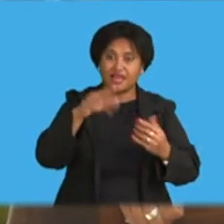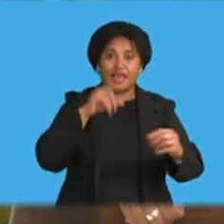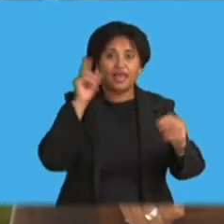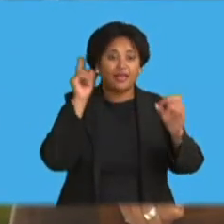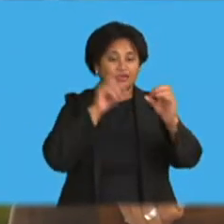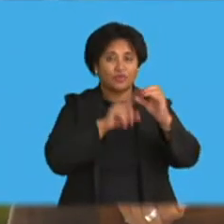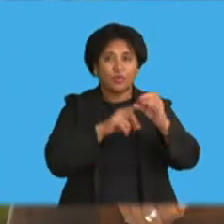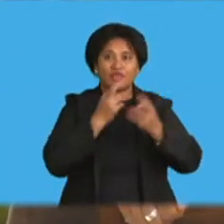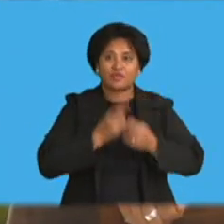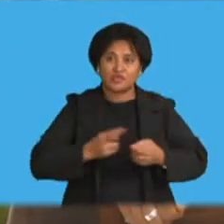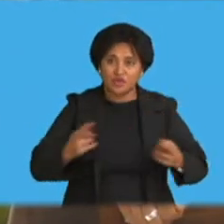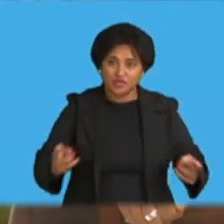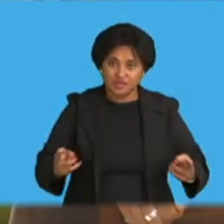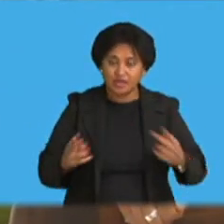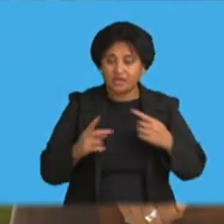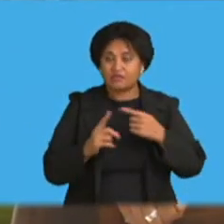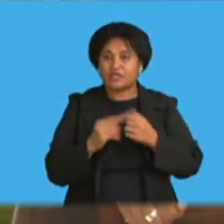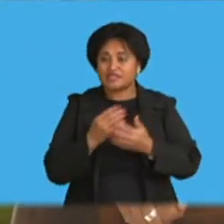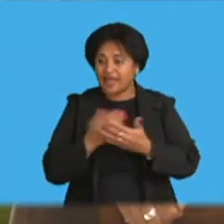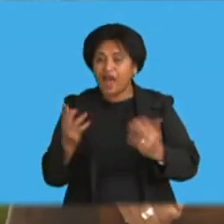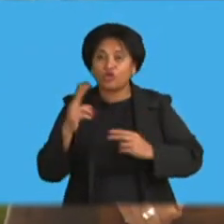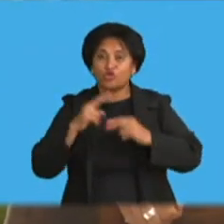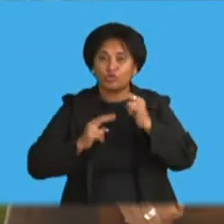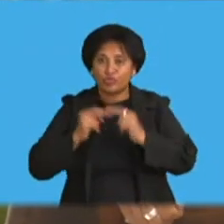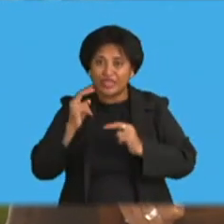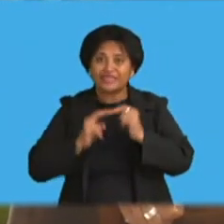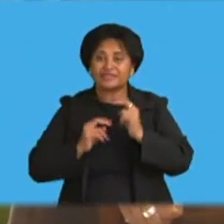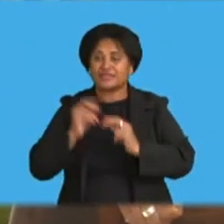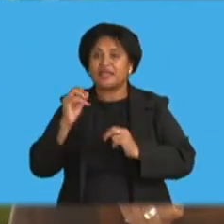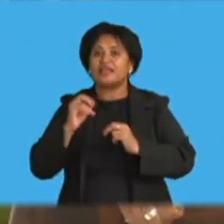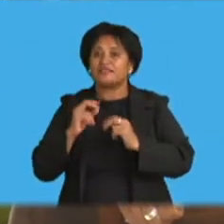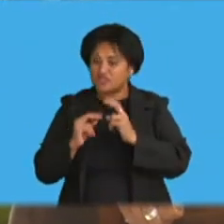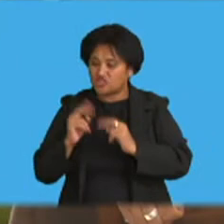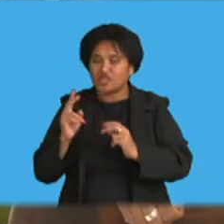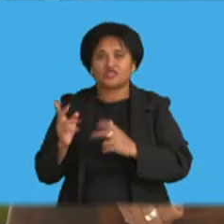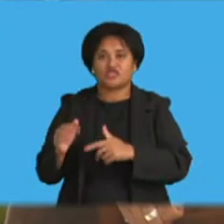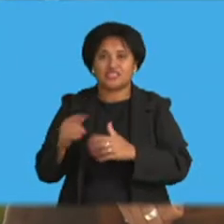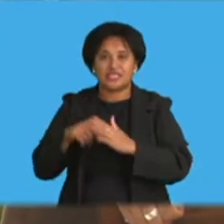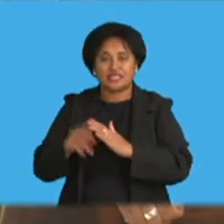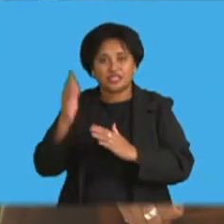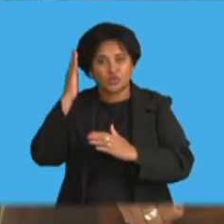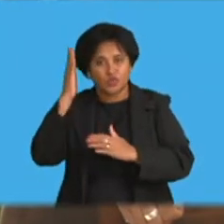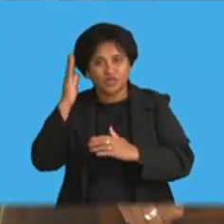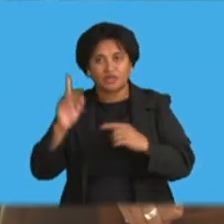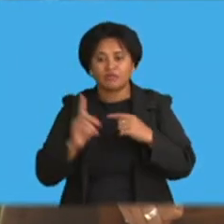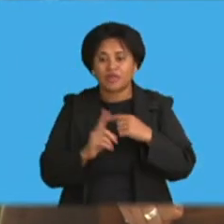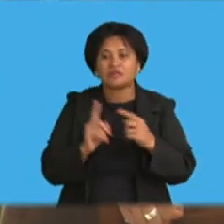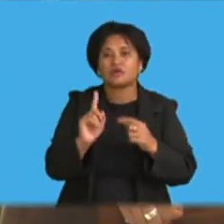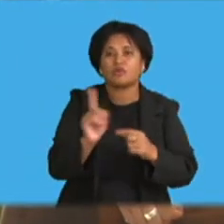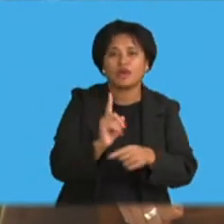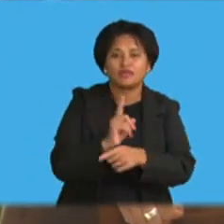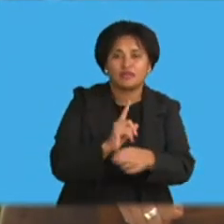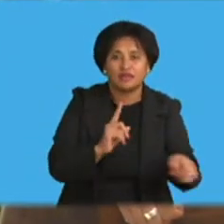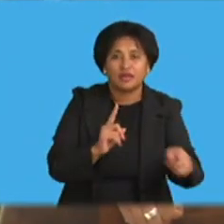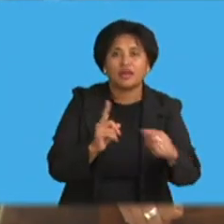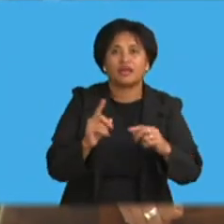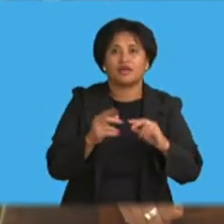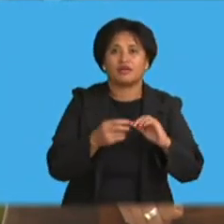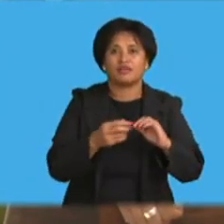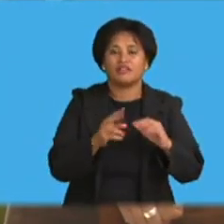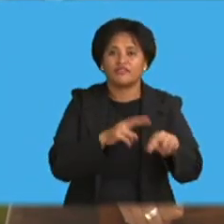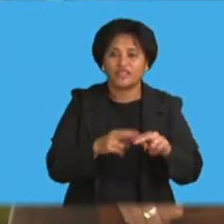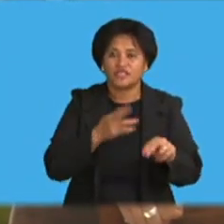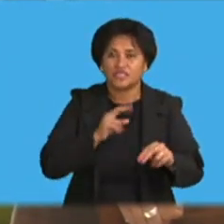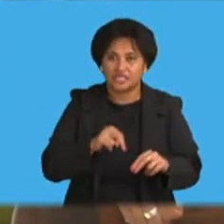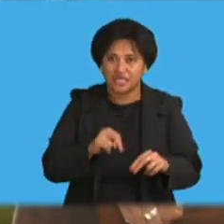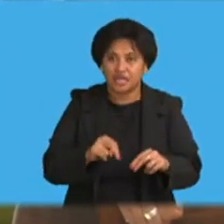towards delivering adequate infrastructure in our schools that accounts for current needs and future growth as well. We are also rebuilding and constructing schools